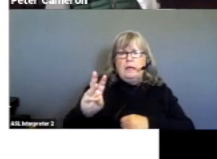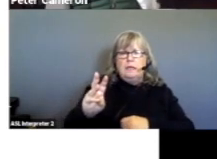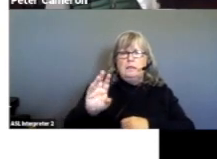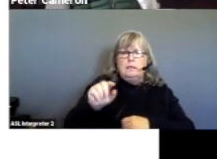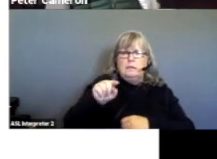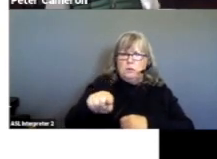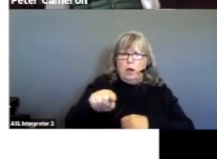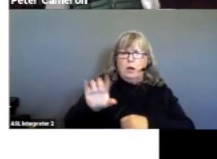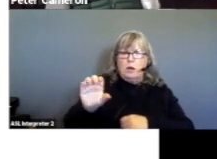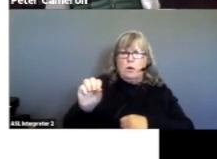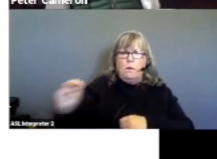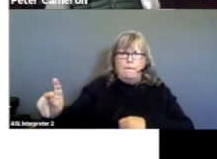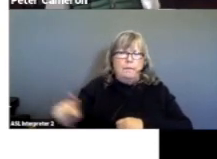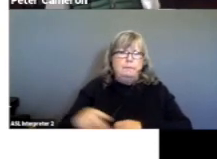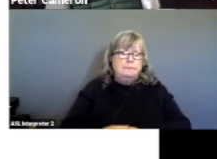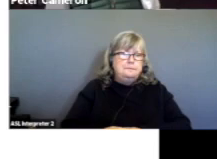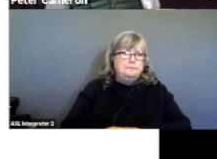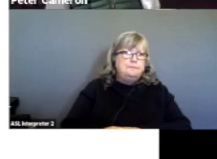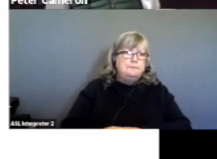I think